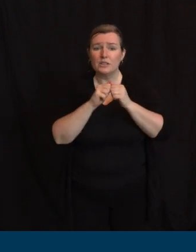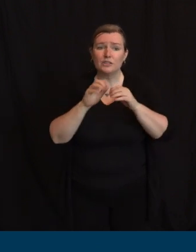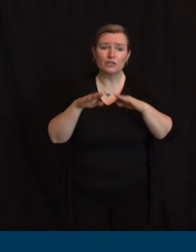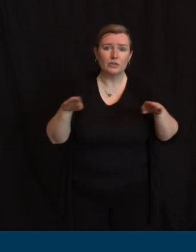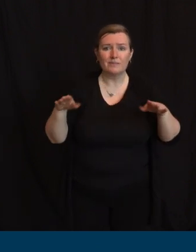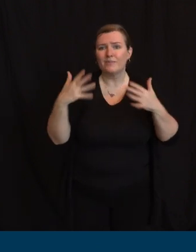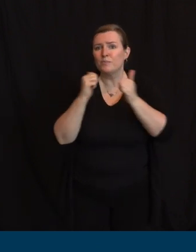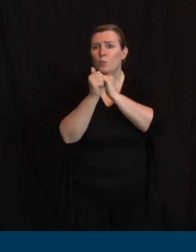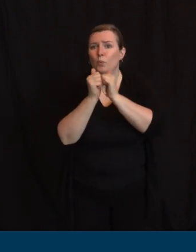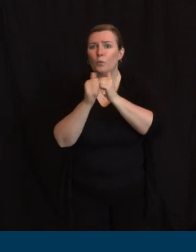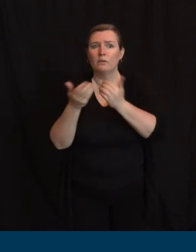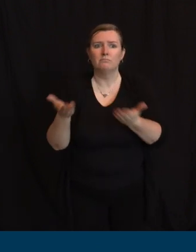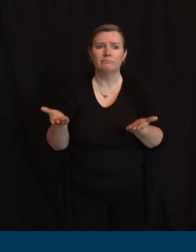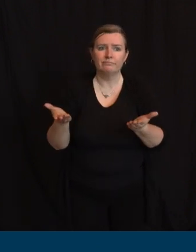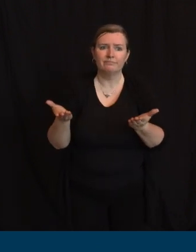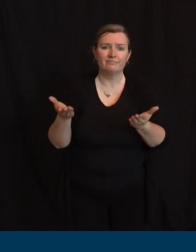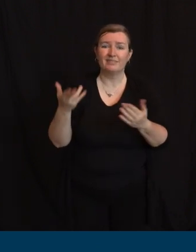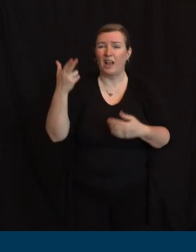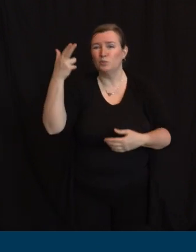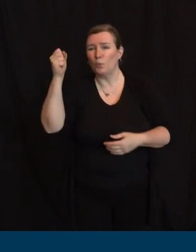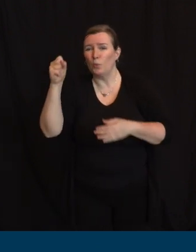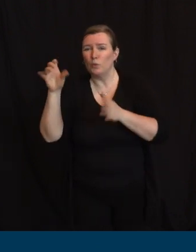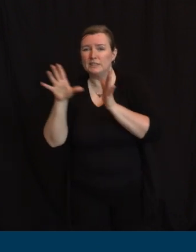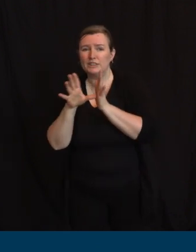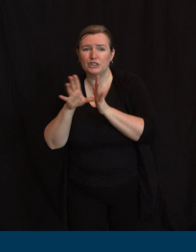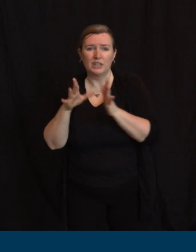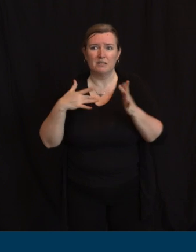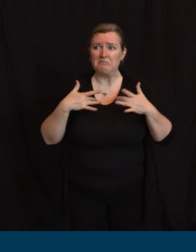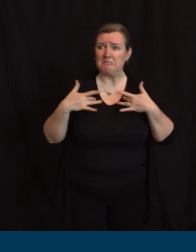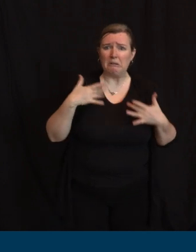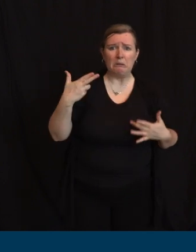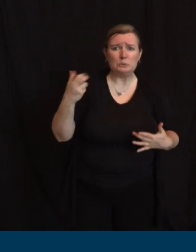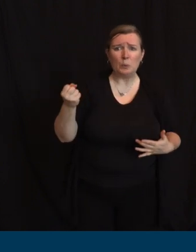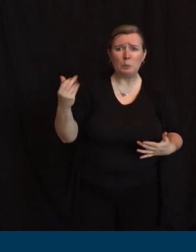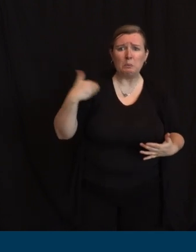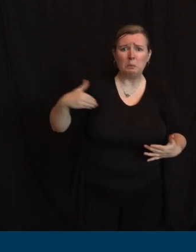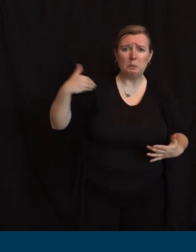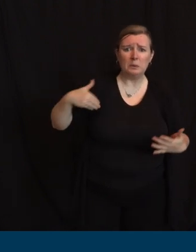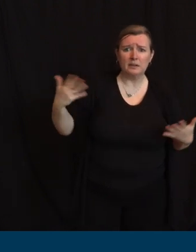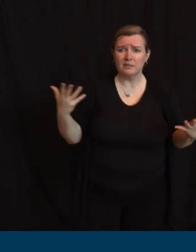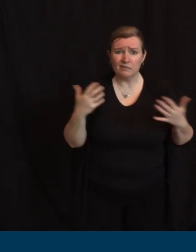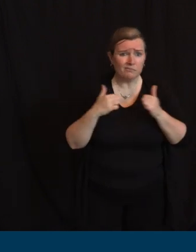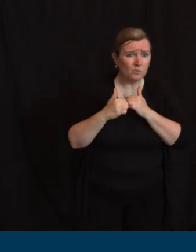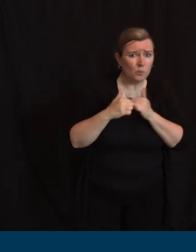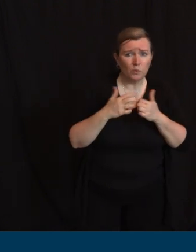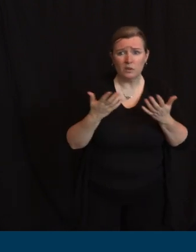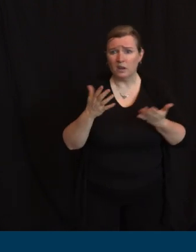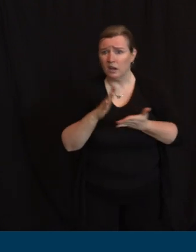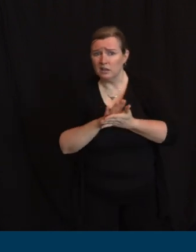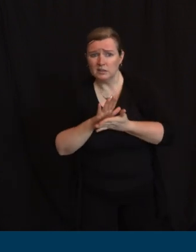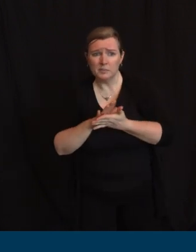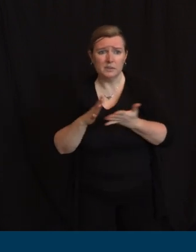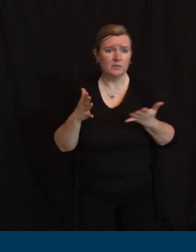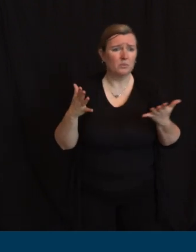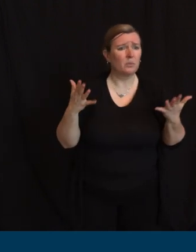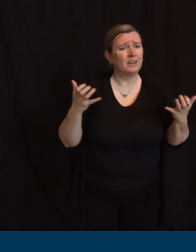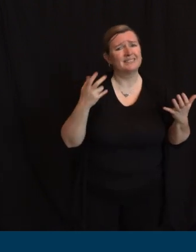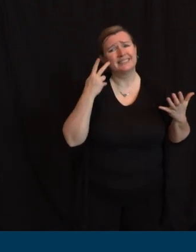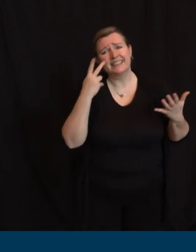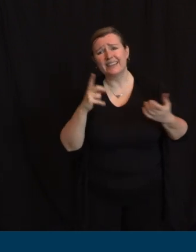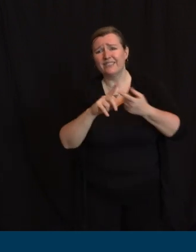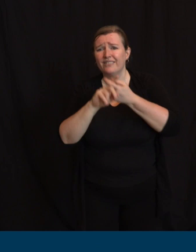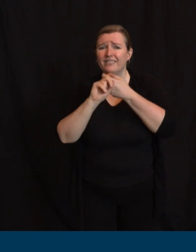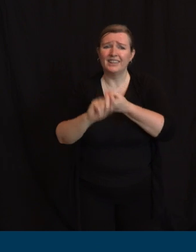school, whether it's related to sports, academics, seeing their friends' graduation ceremonies. I have nothing but complete